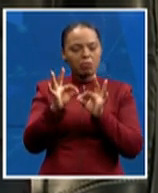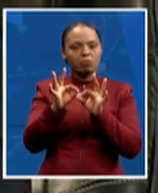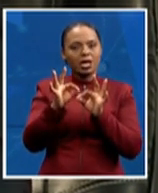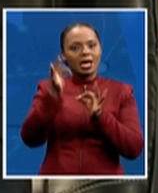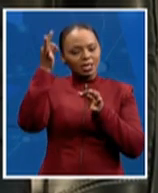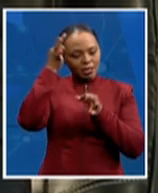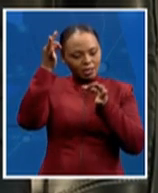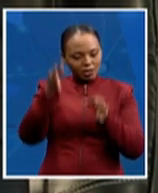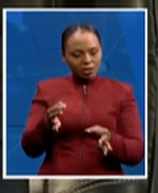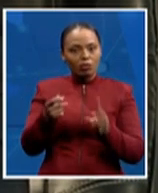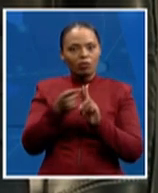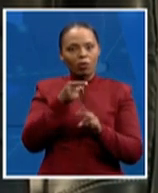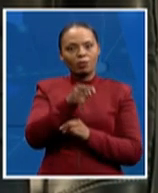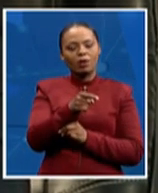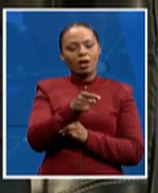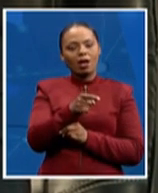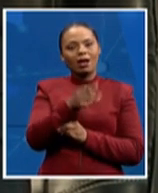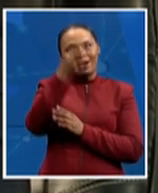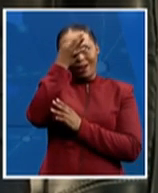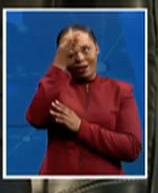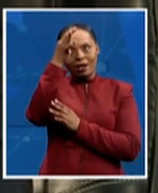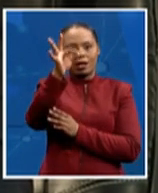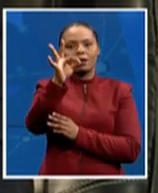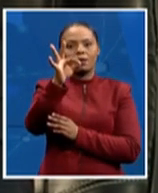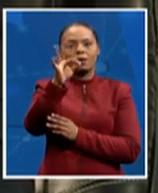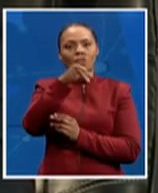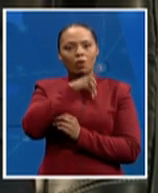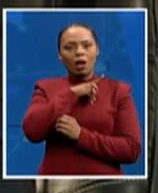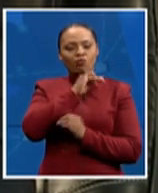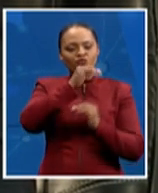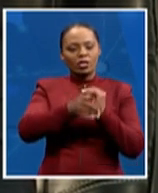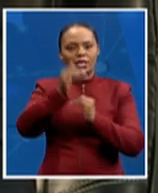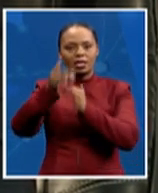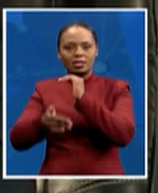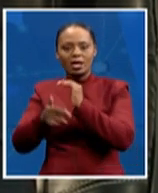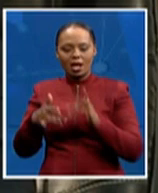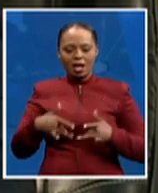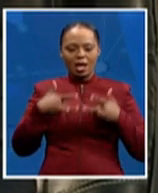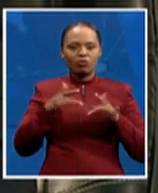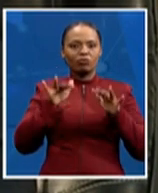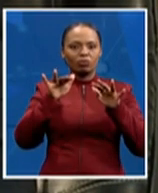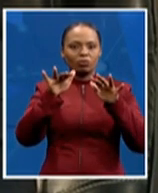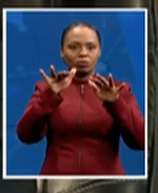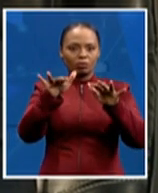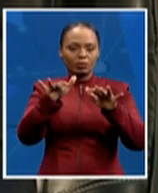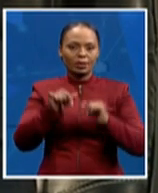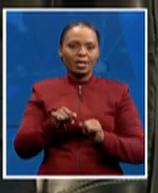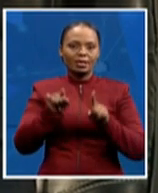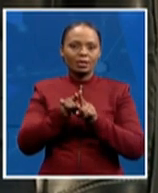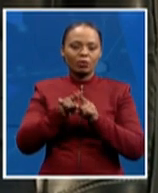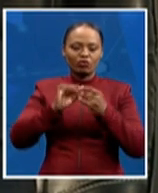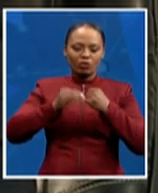protect lives and mitigate the impact of the third wave, which is engulfing the